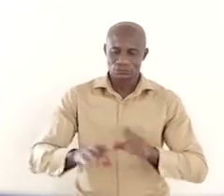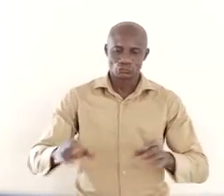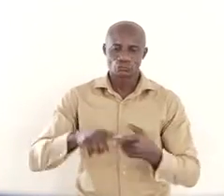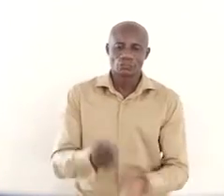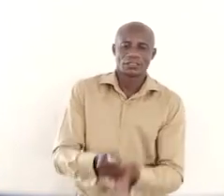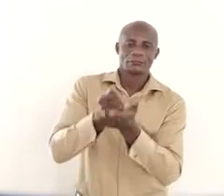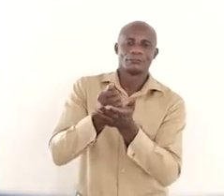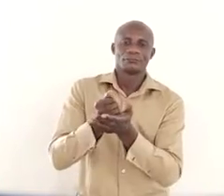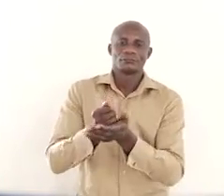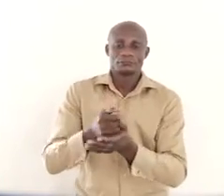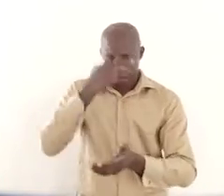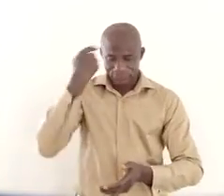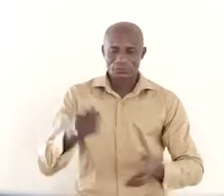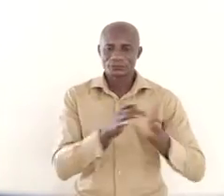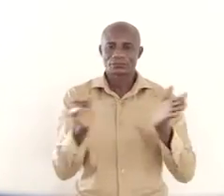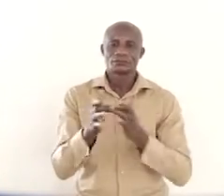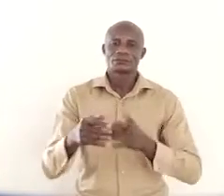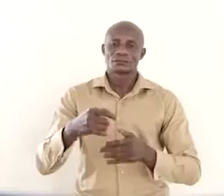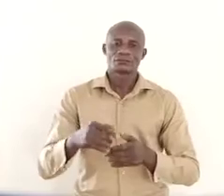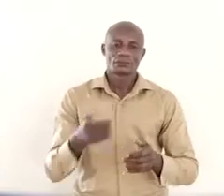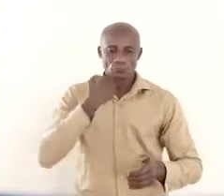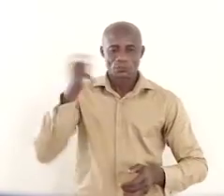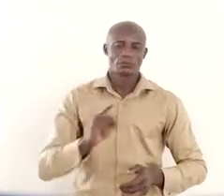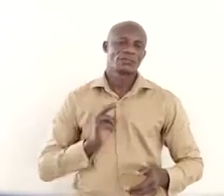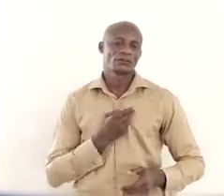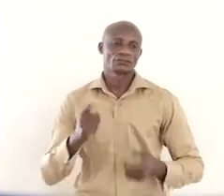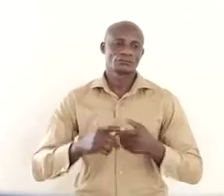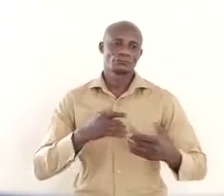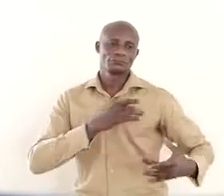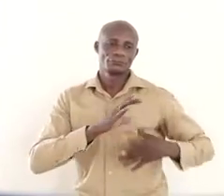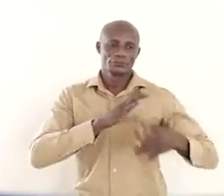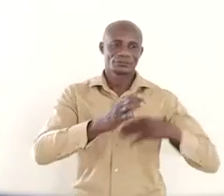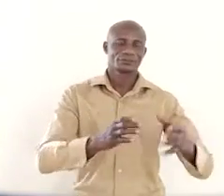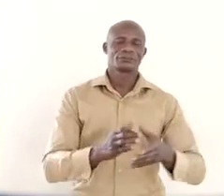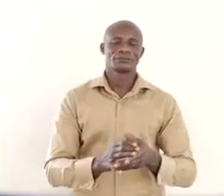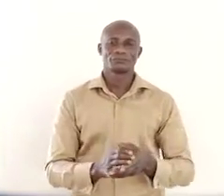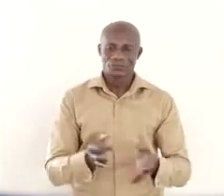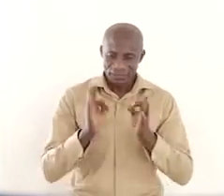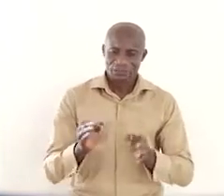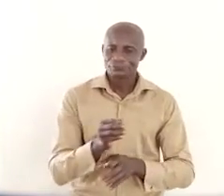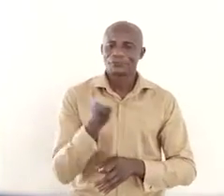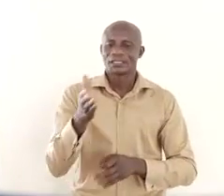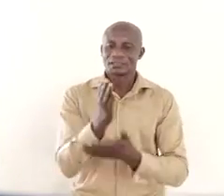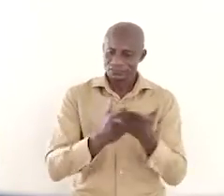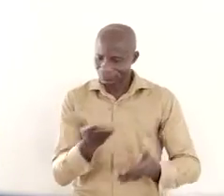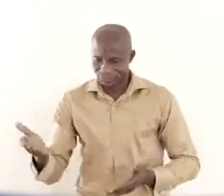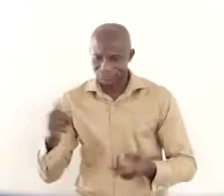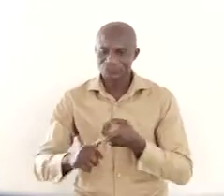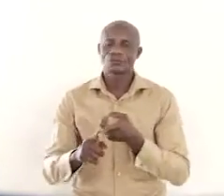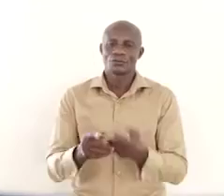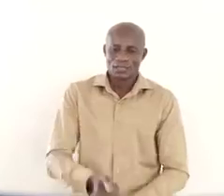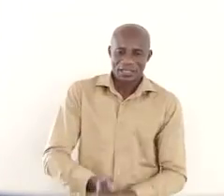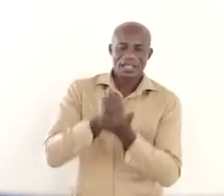because Jesus commanded us to go and be compassionate as he is compassionate. Great. So if there is something you can do